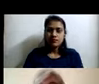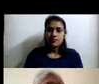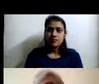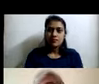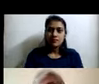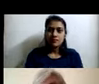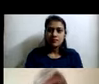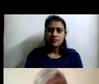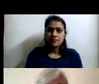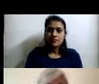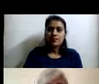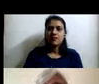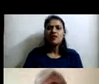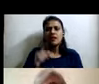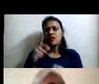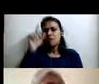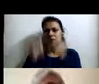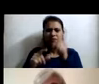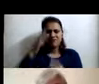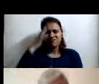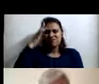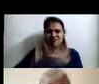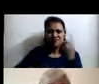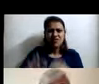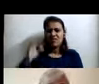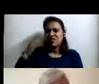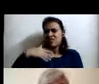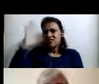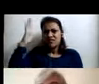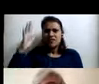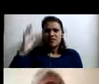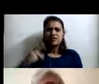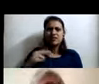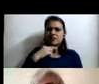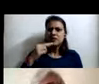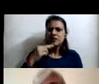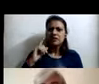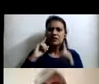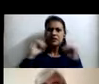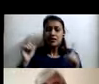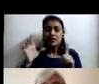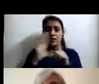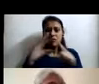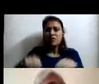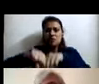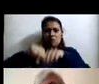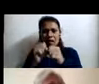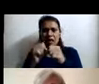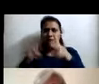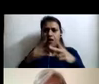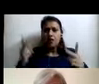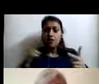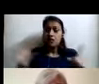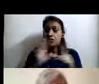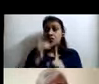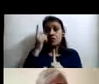instances where people were so upset with us, they would break our fence, they would break our walls, they would write horrible things about us. So the first year was a real